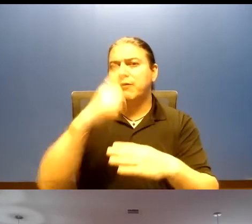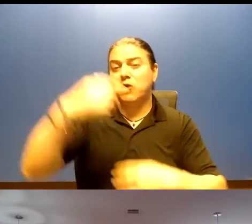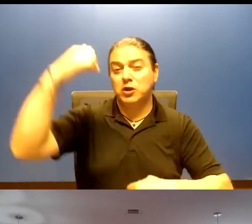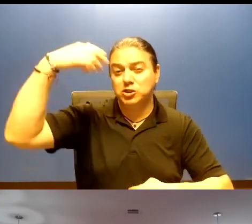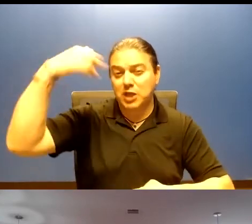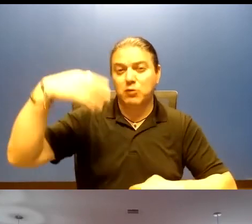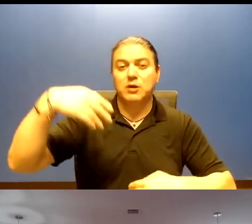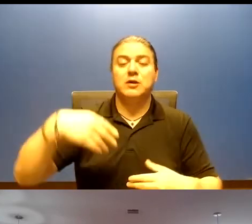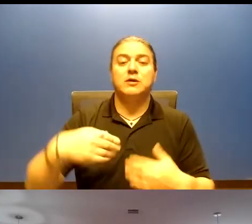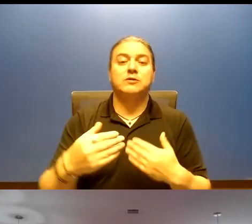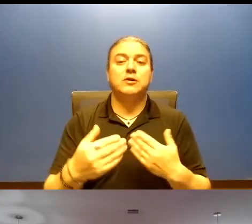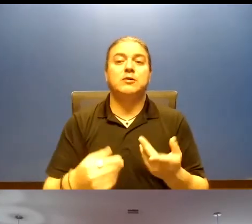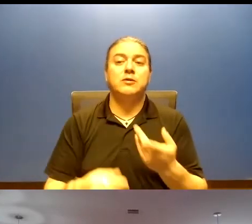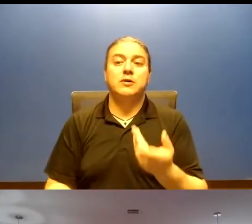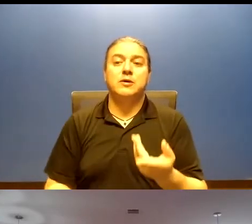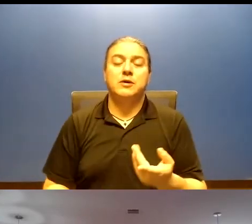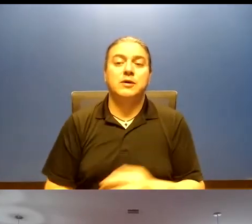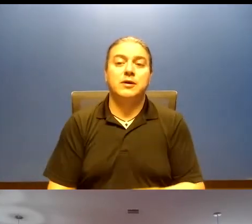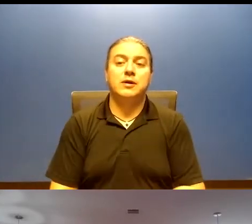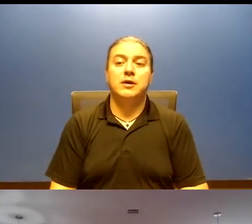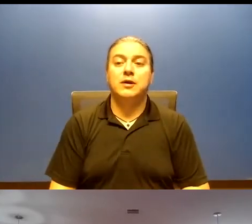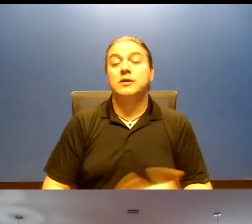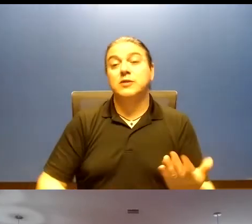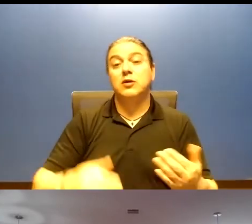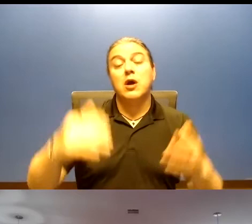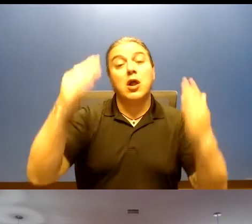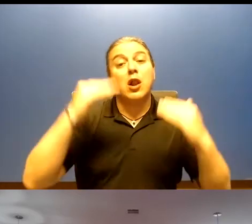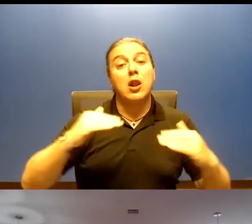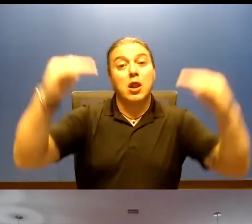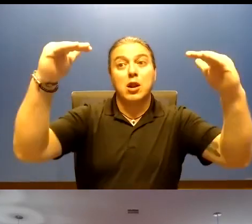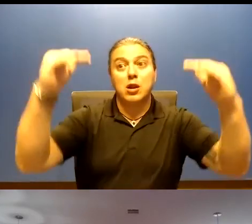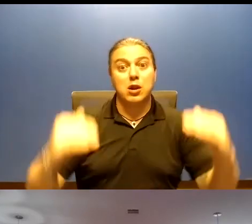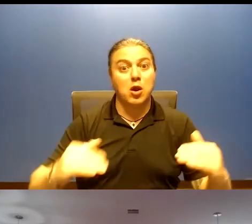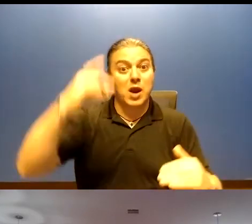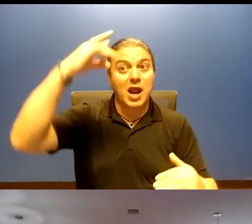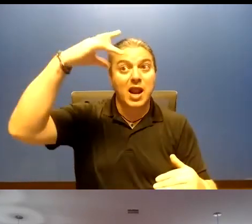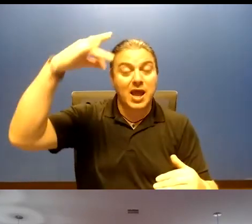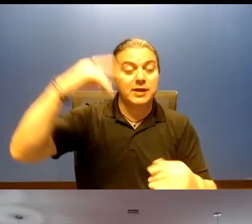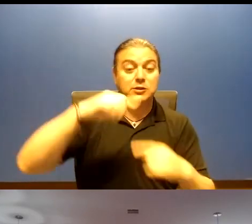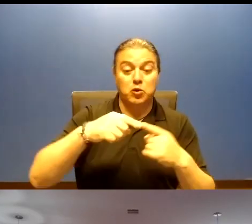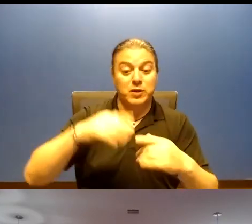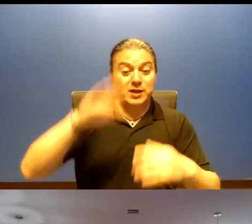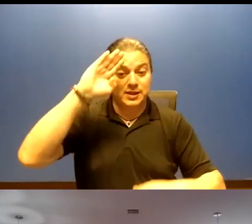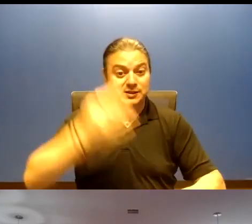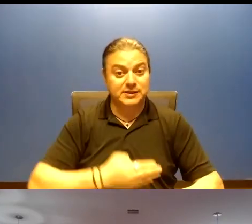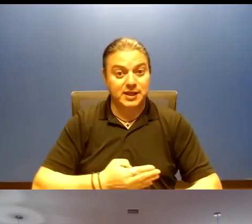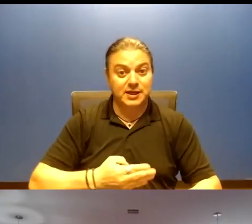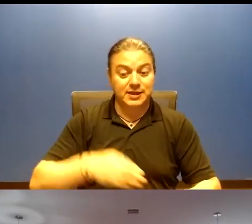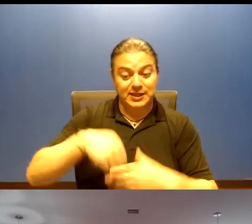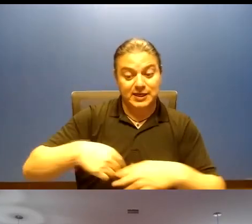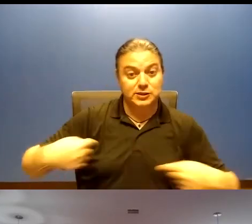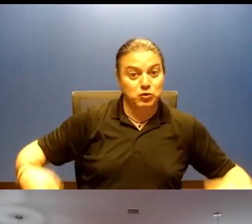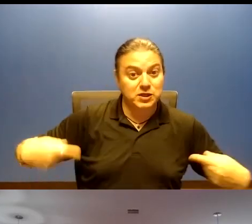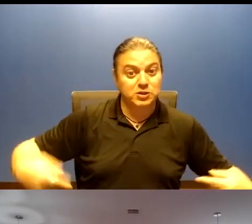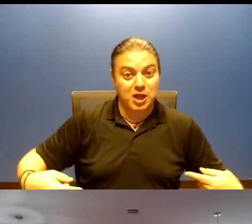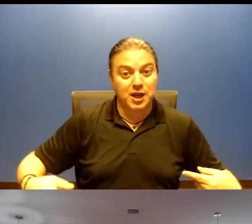manatee bath shower chair, lower light fixtures. So at a level where when our son is in his wheelchair, if he needs to access it, or anyone visiting our home